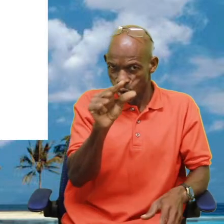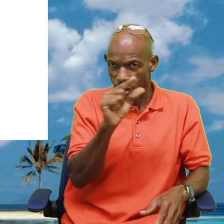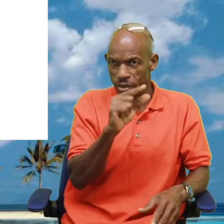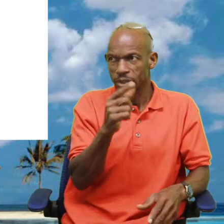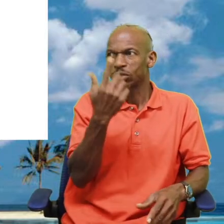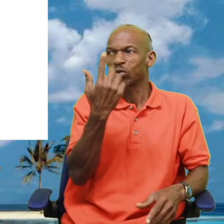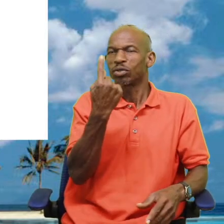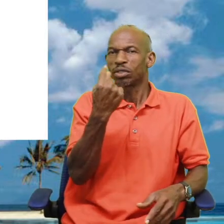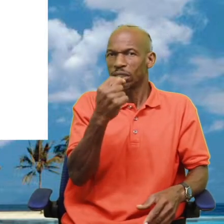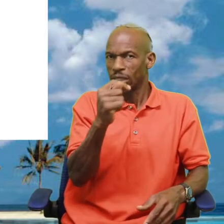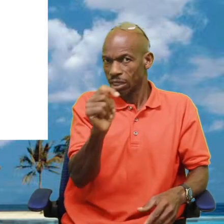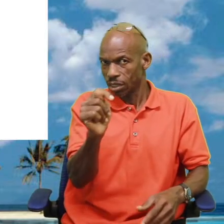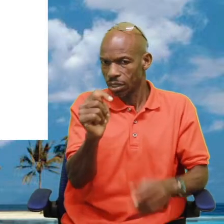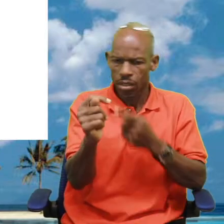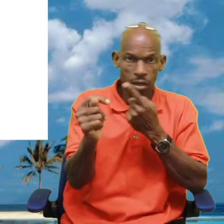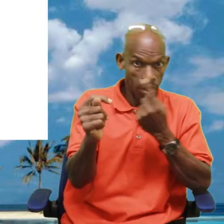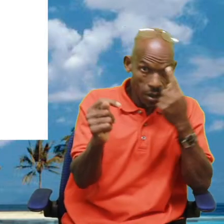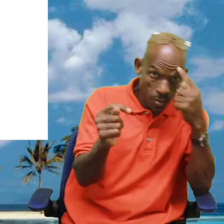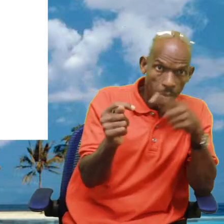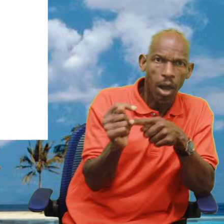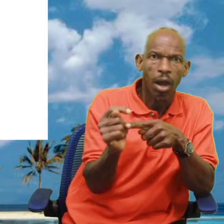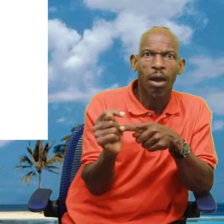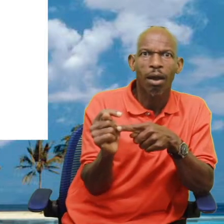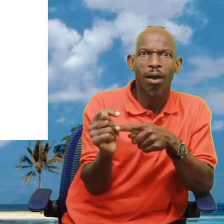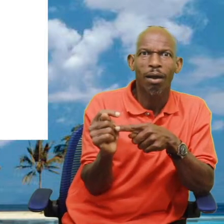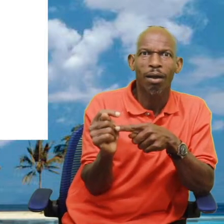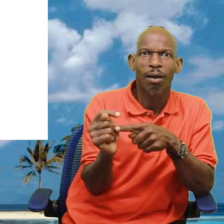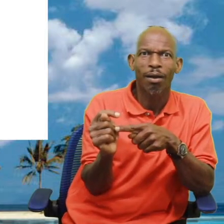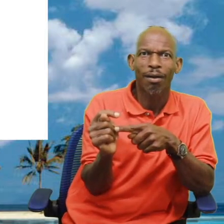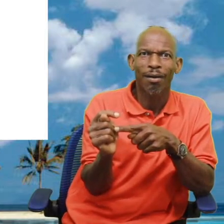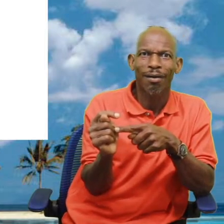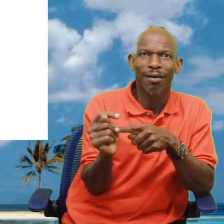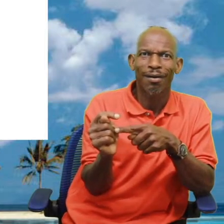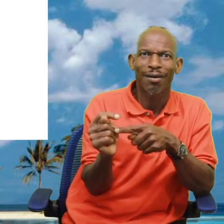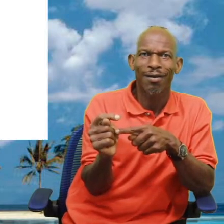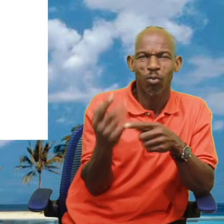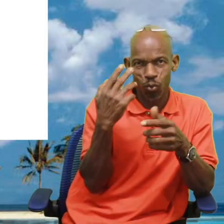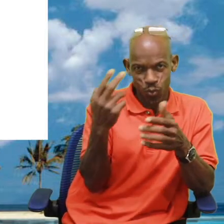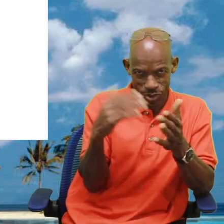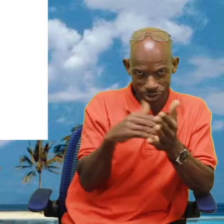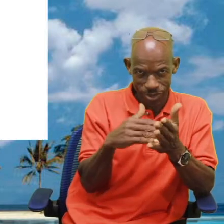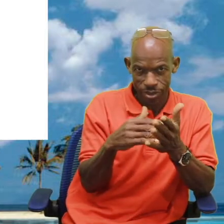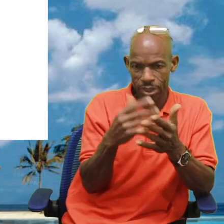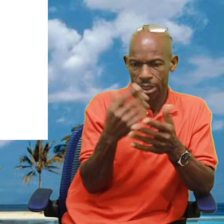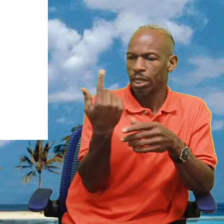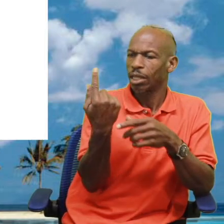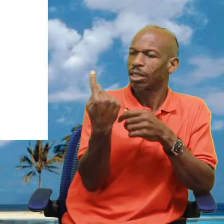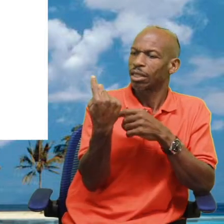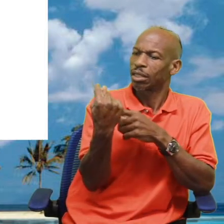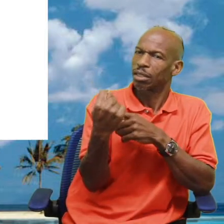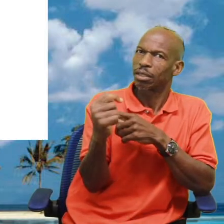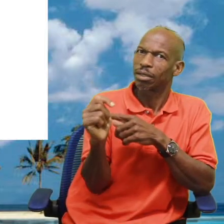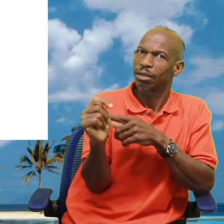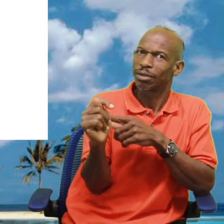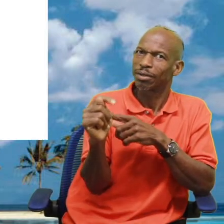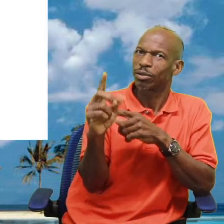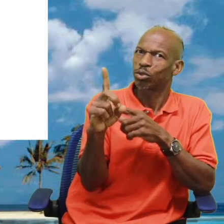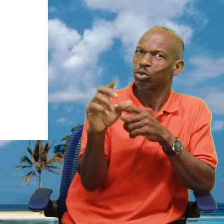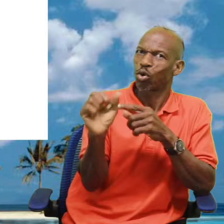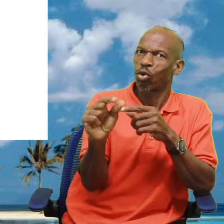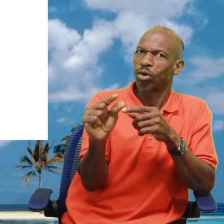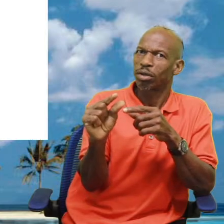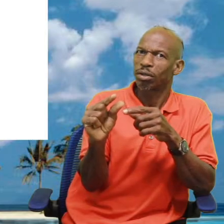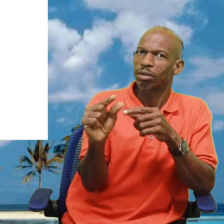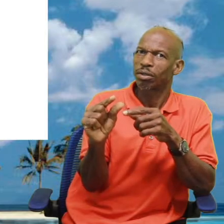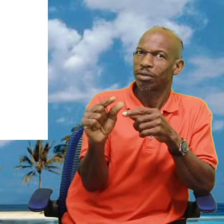dog. And you remember the word the that we learned? So we're going to say the dog because we know which dog